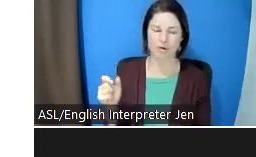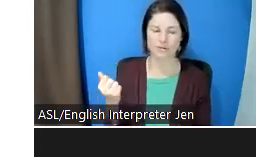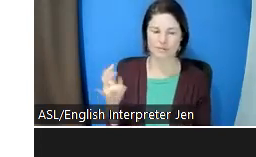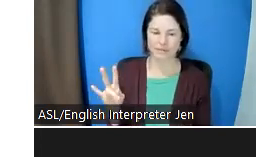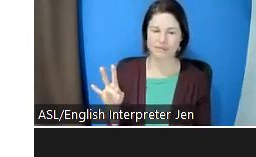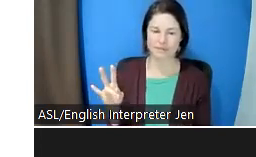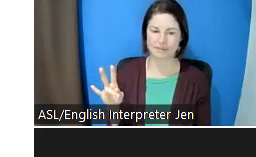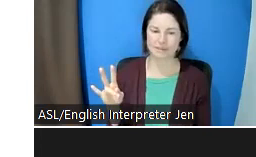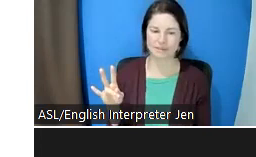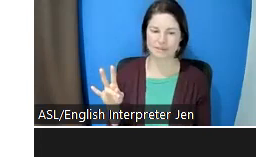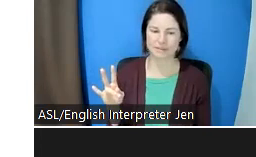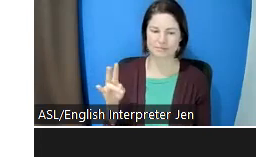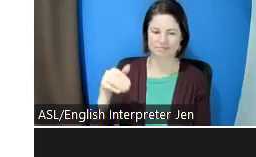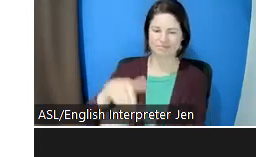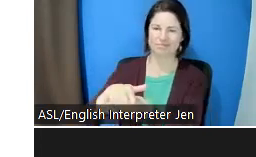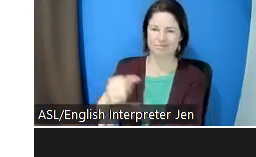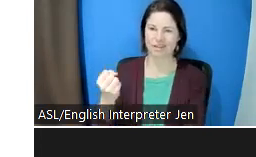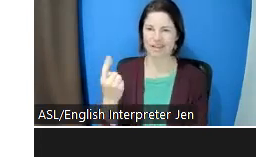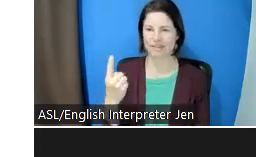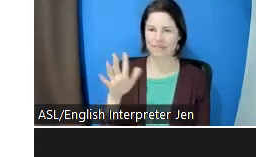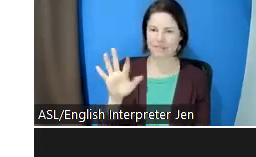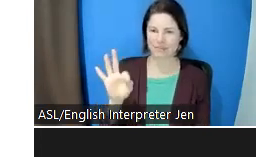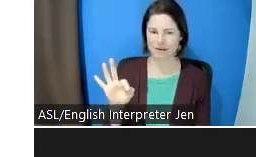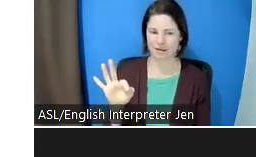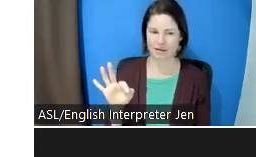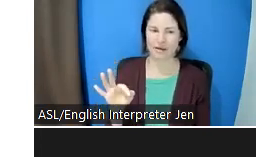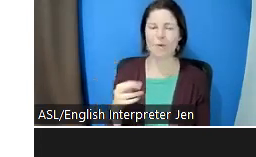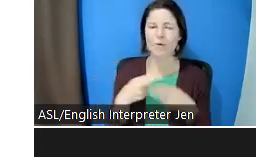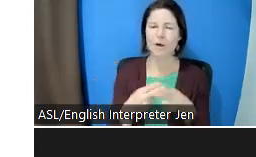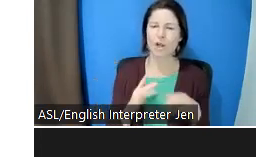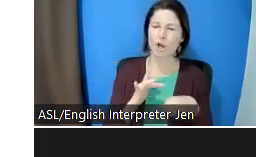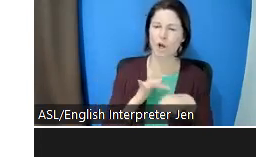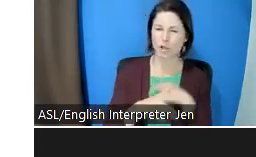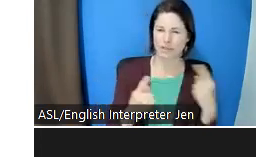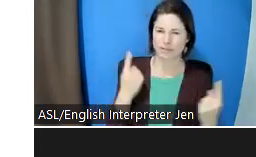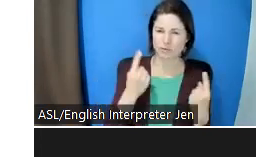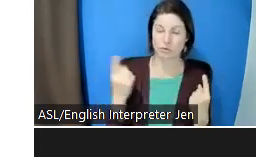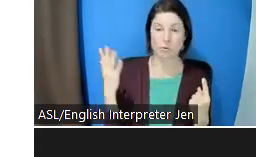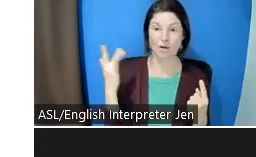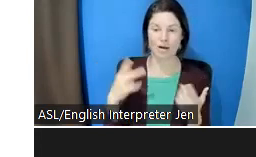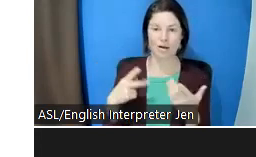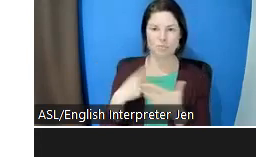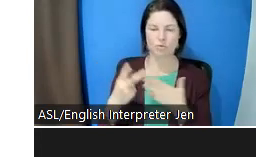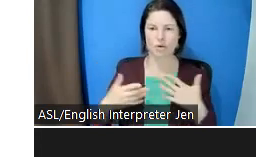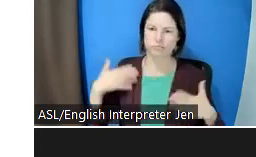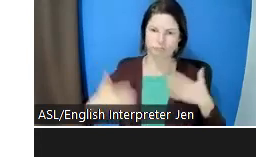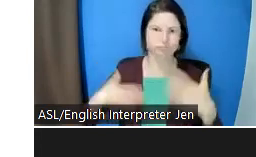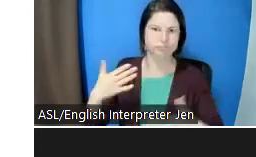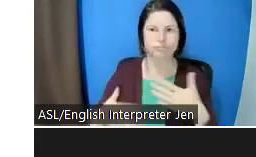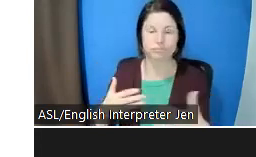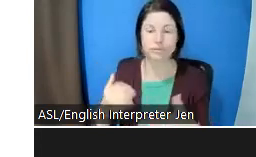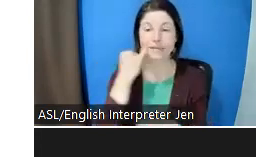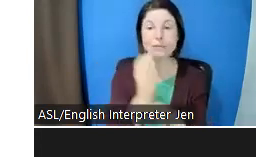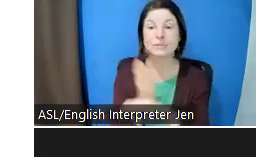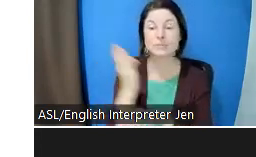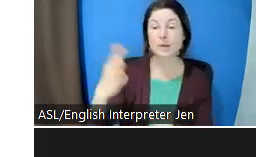p.m. We say early consideration because this is a very quick moving program. The earlier you get your application